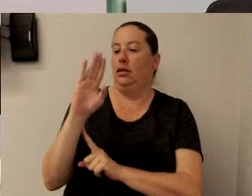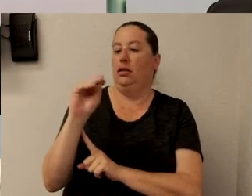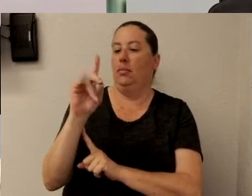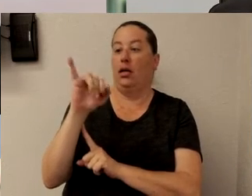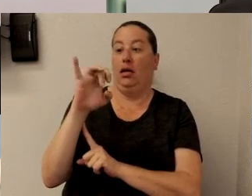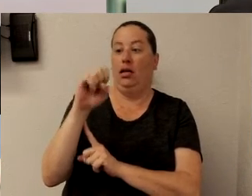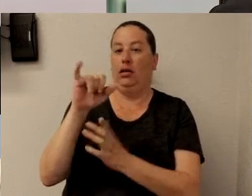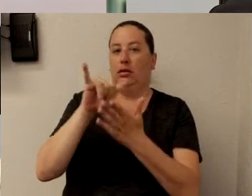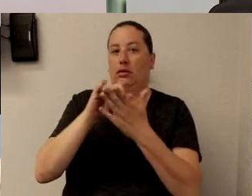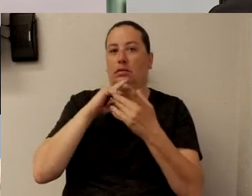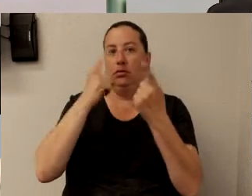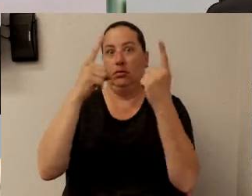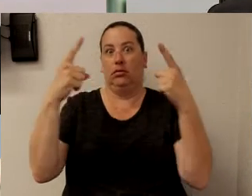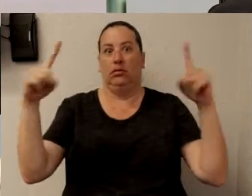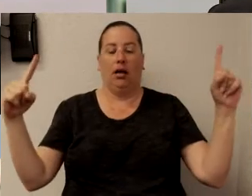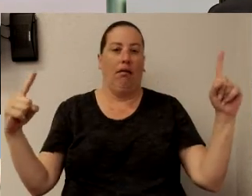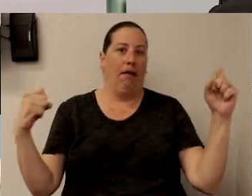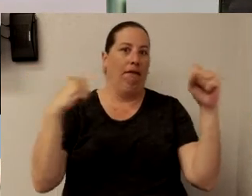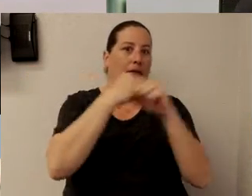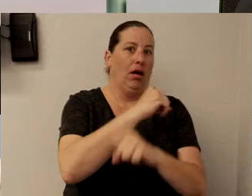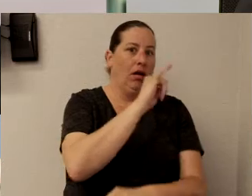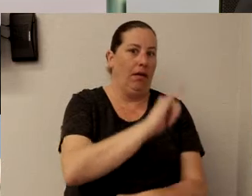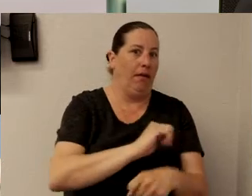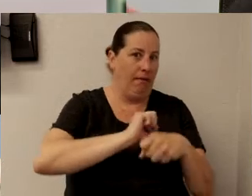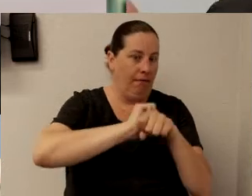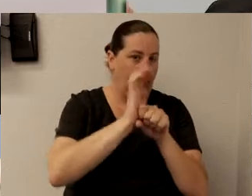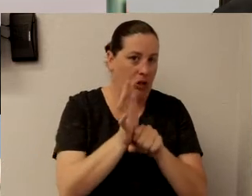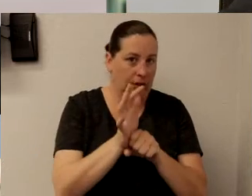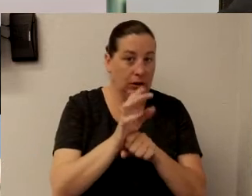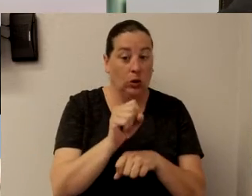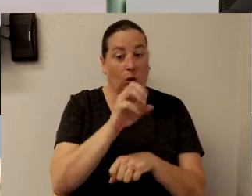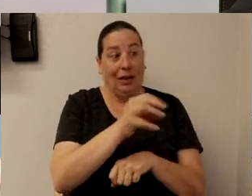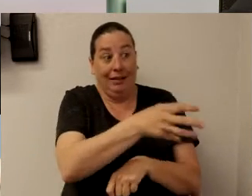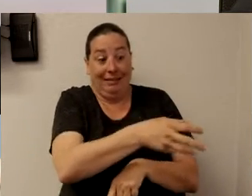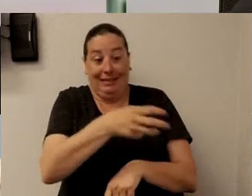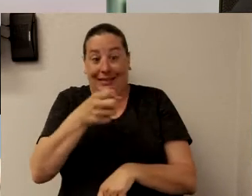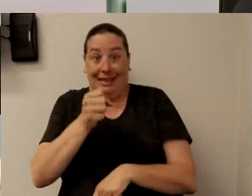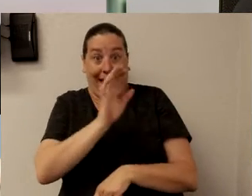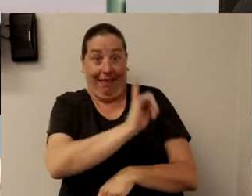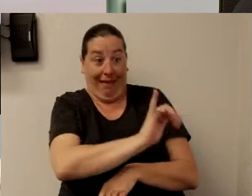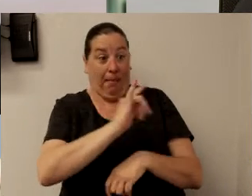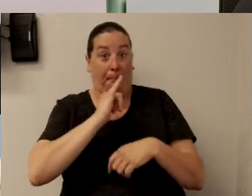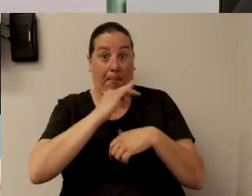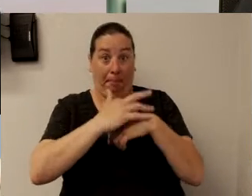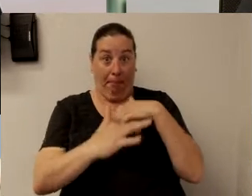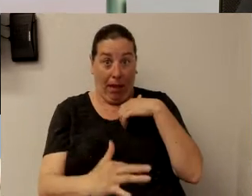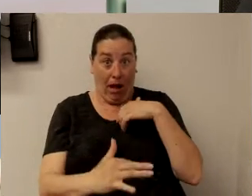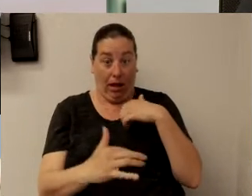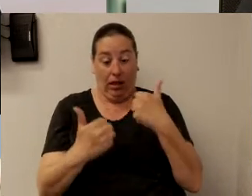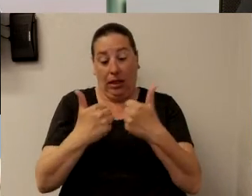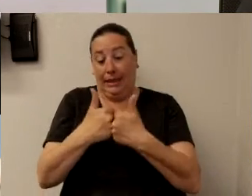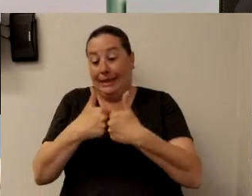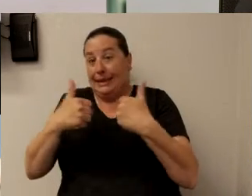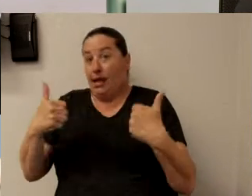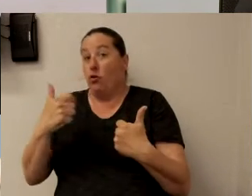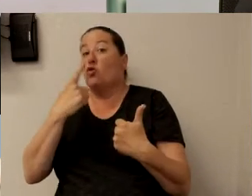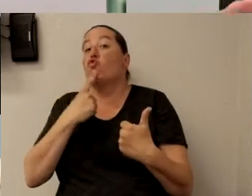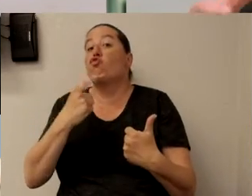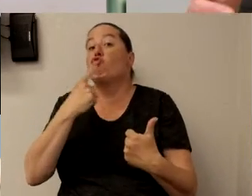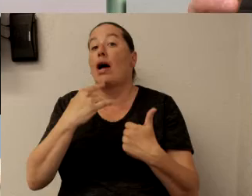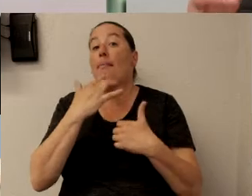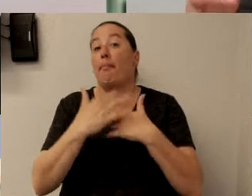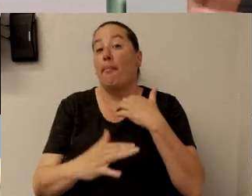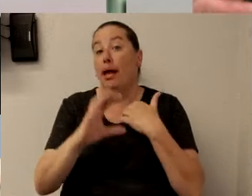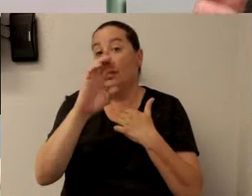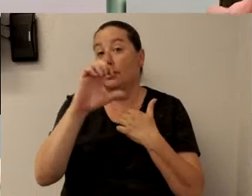So taking their blood, separating the red blood cells from the plasma, so you